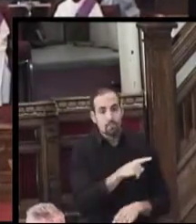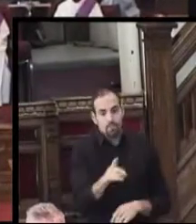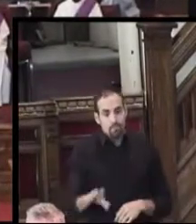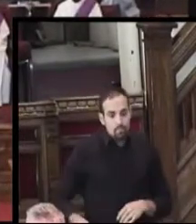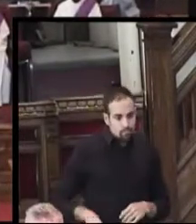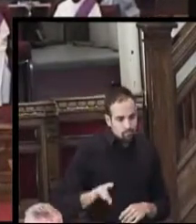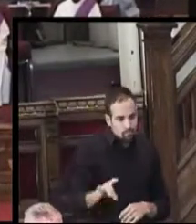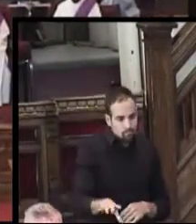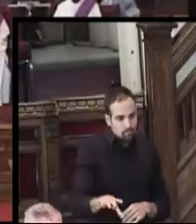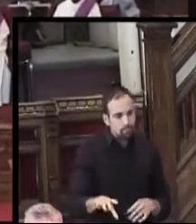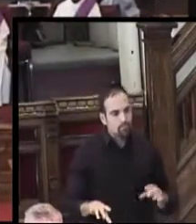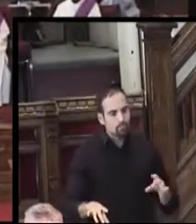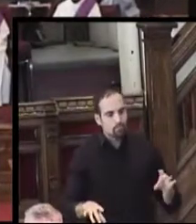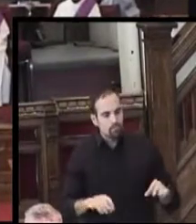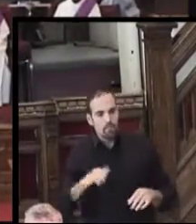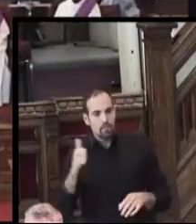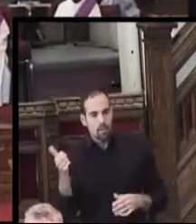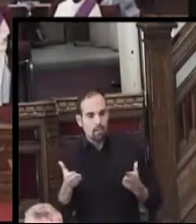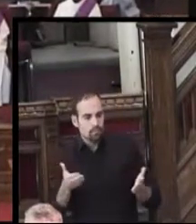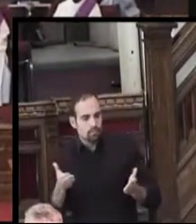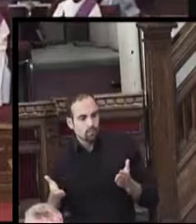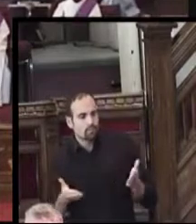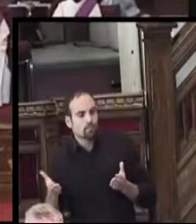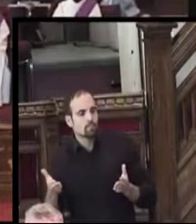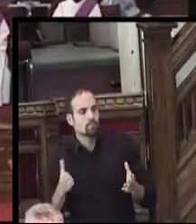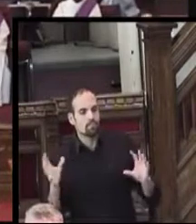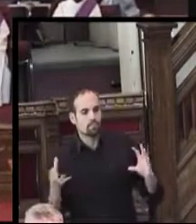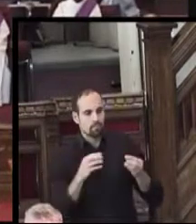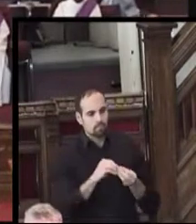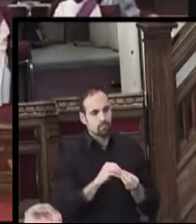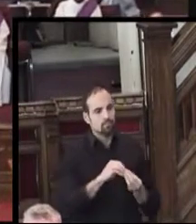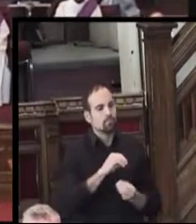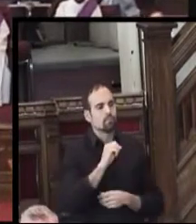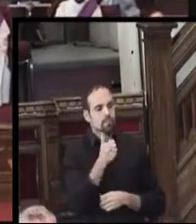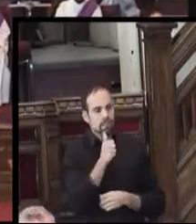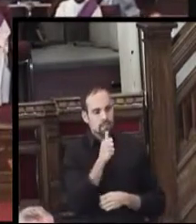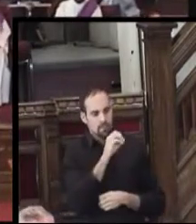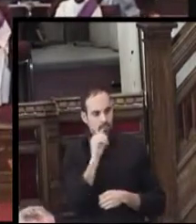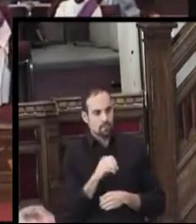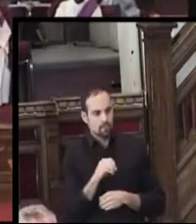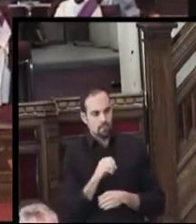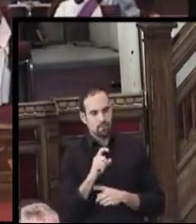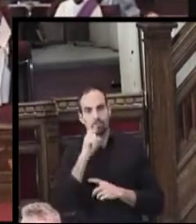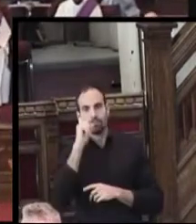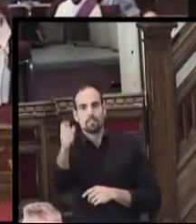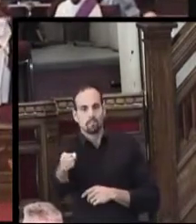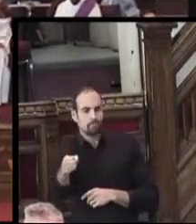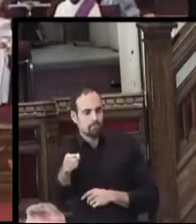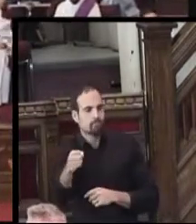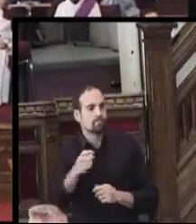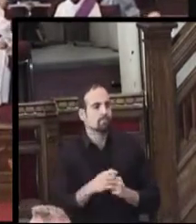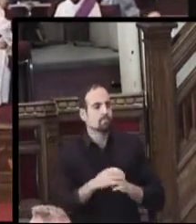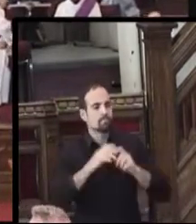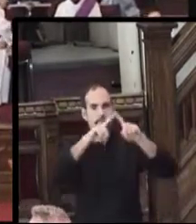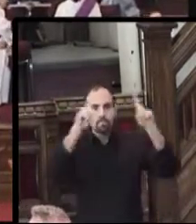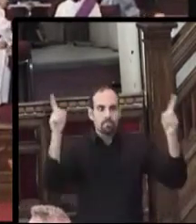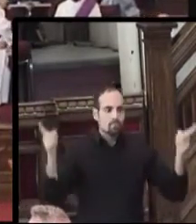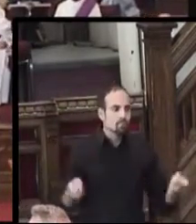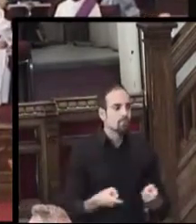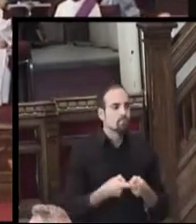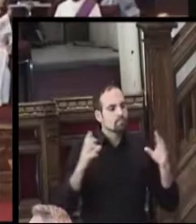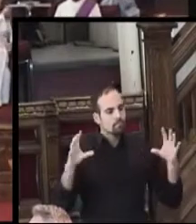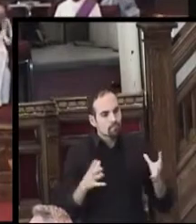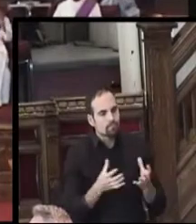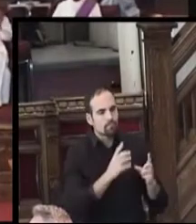10% of all of that goes to that denomination. And they use it to expand work around the world and to support people